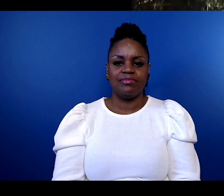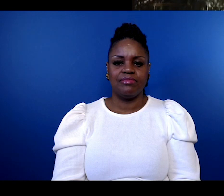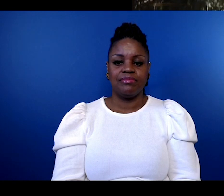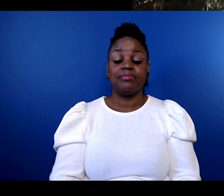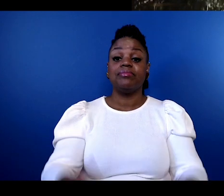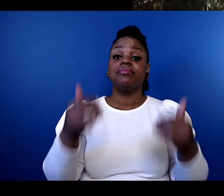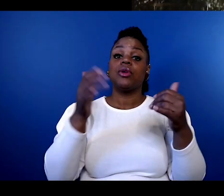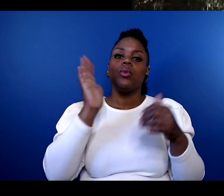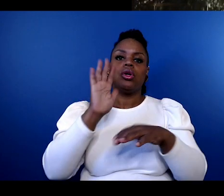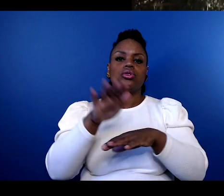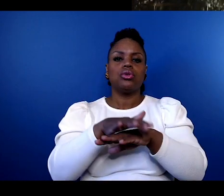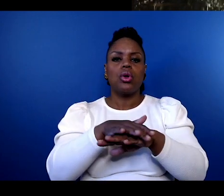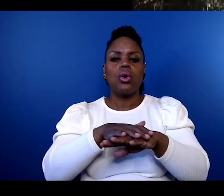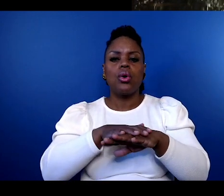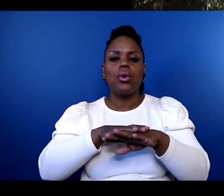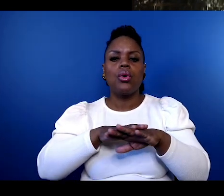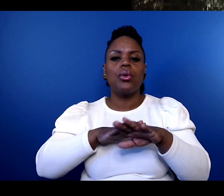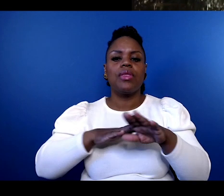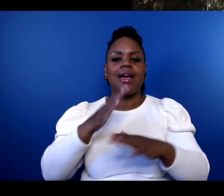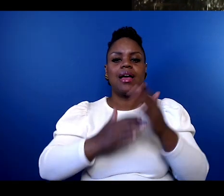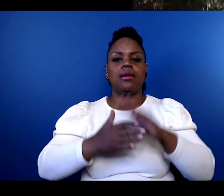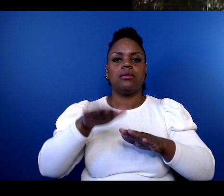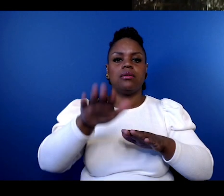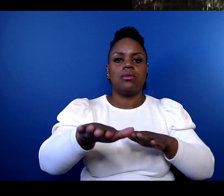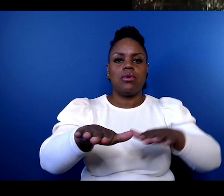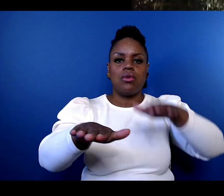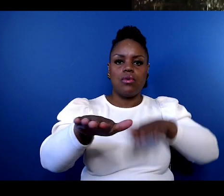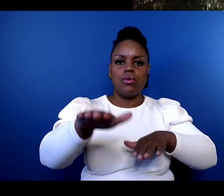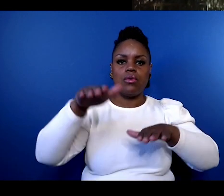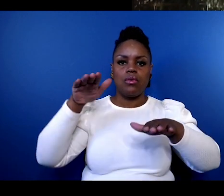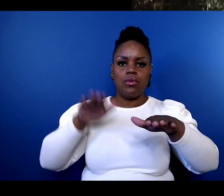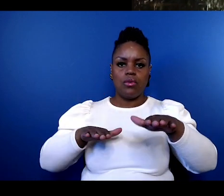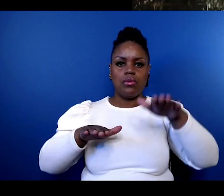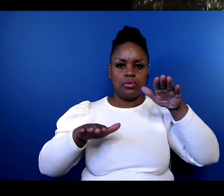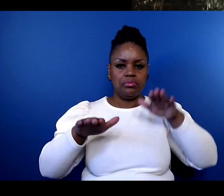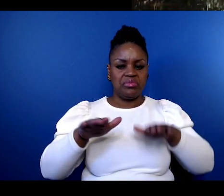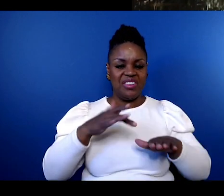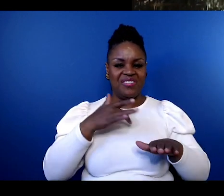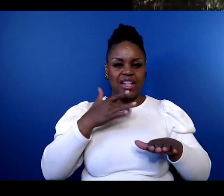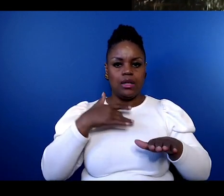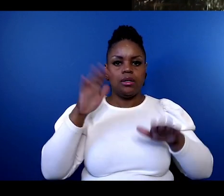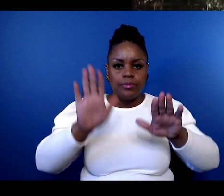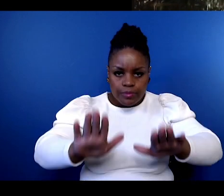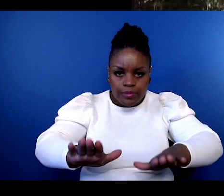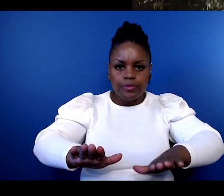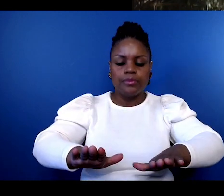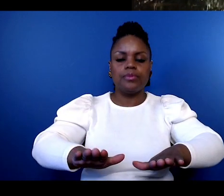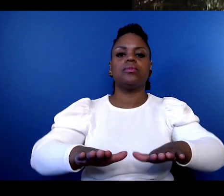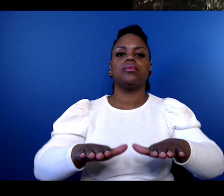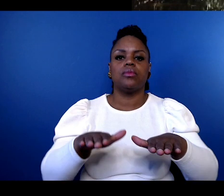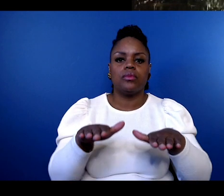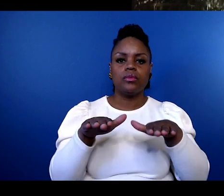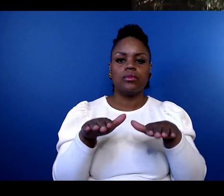Now we're going to slowly walk the hands back towards the body and roll it up. We're going to inhale as